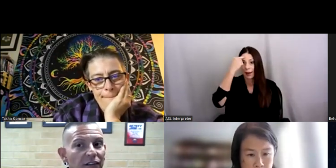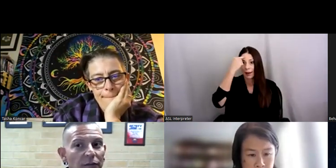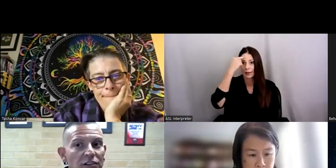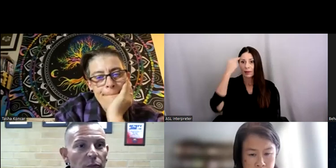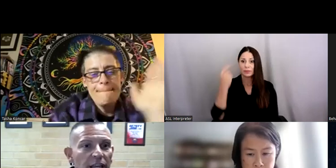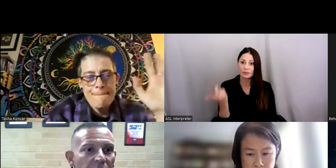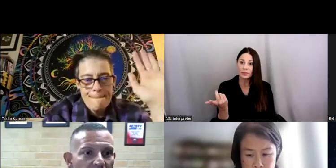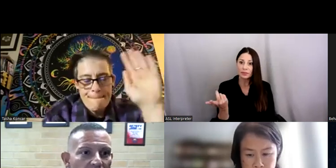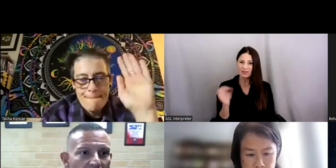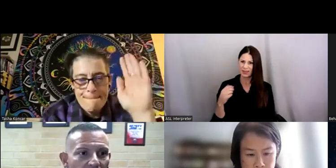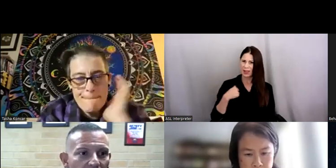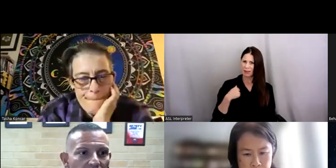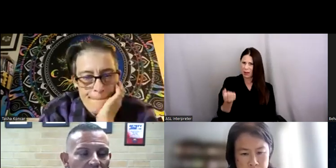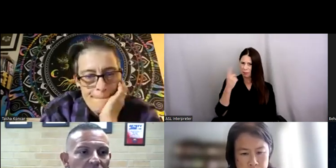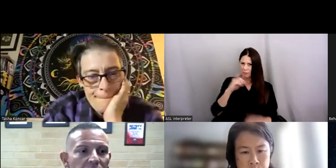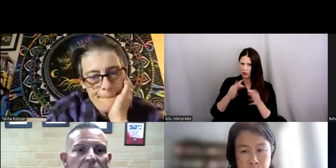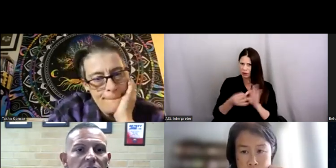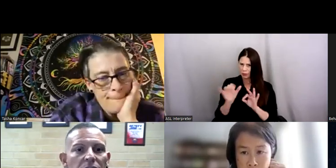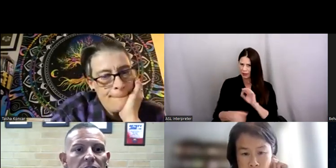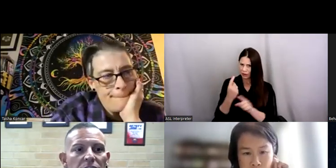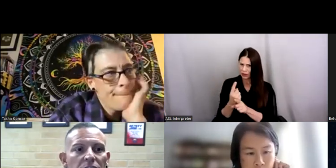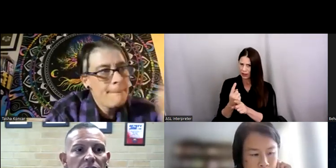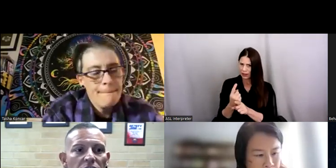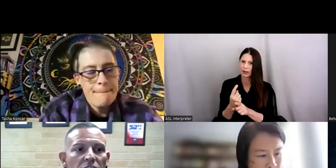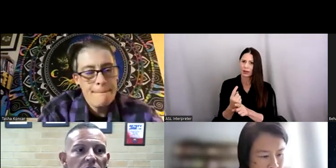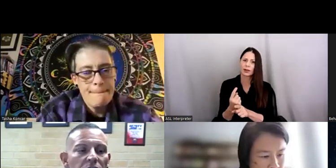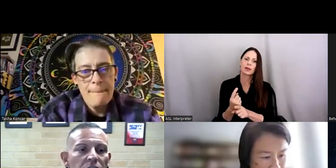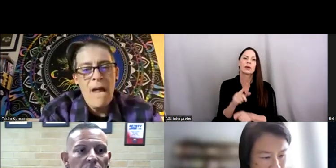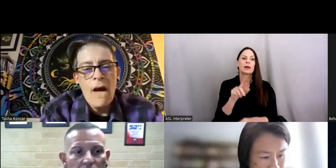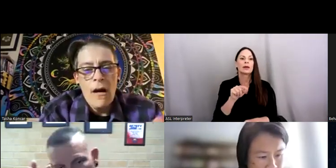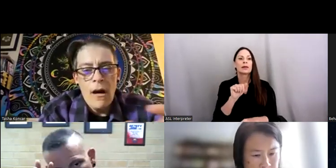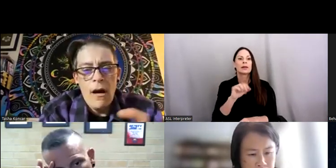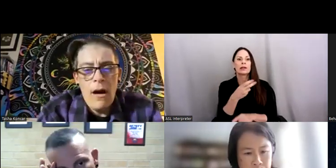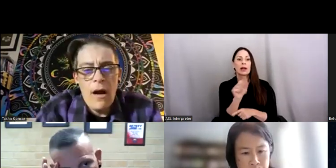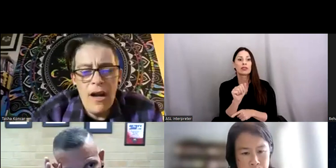If I'm interpreting that correctly, then Tasha?